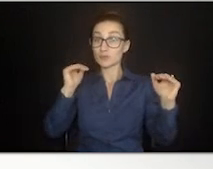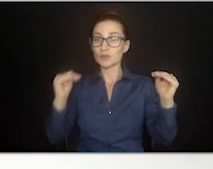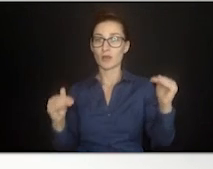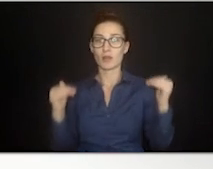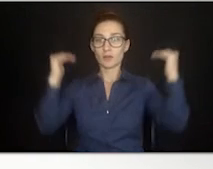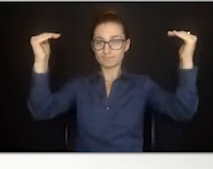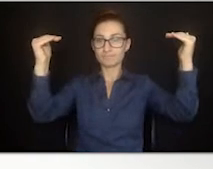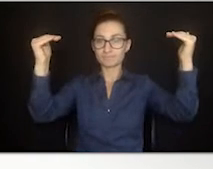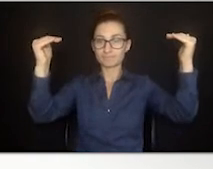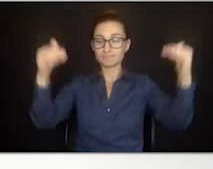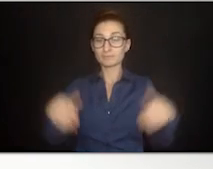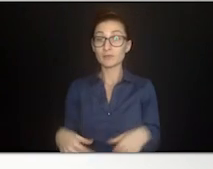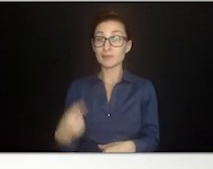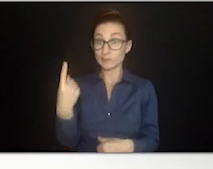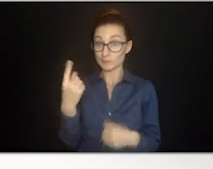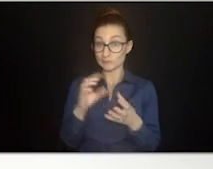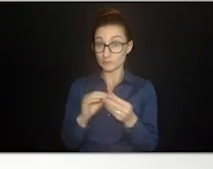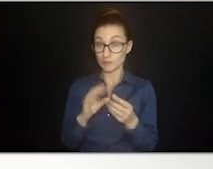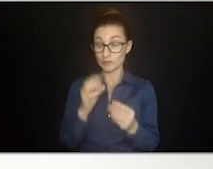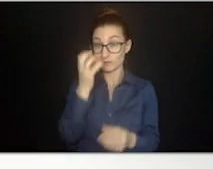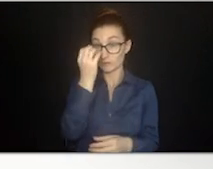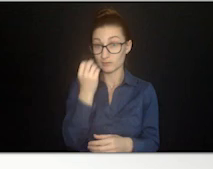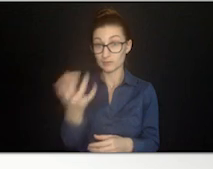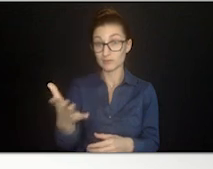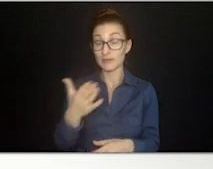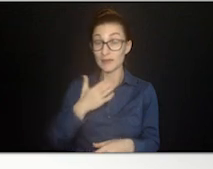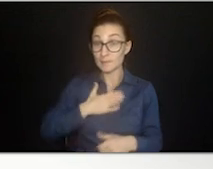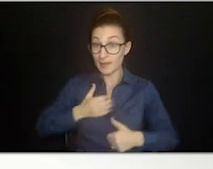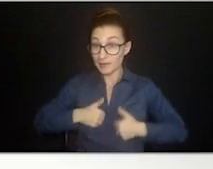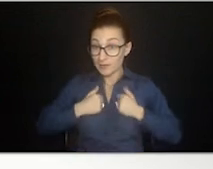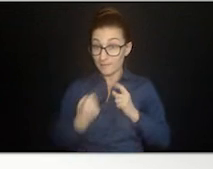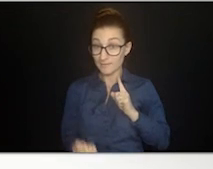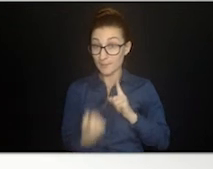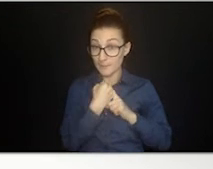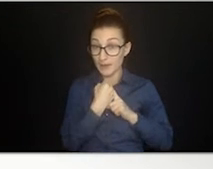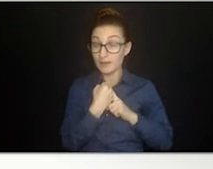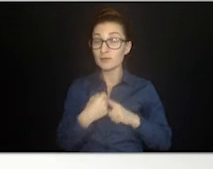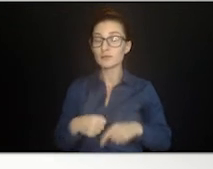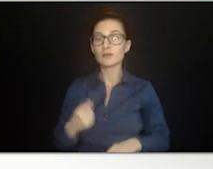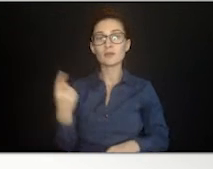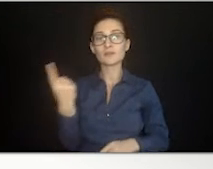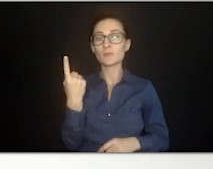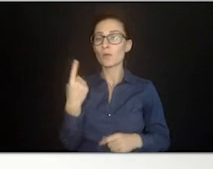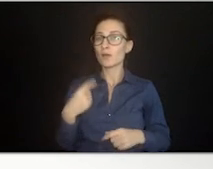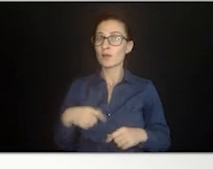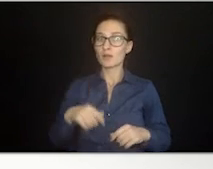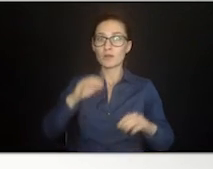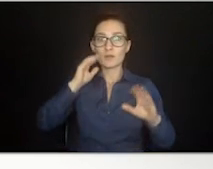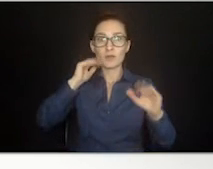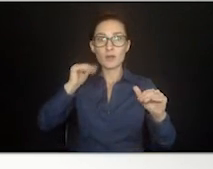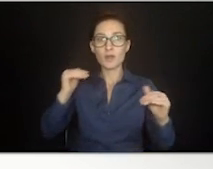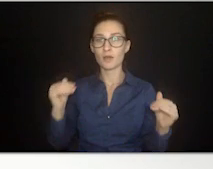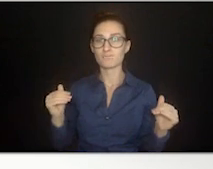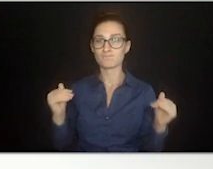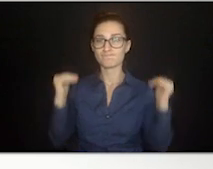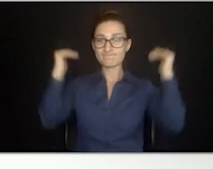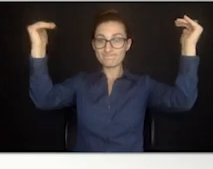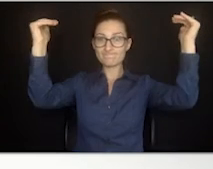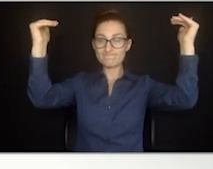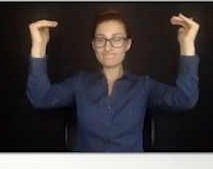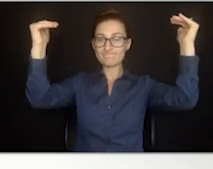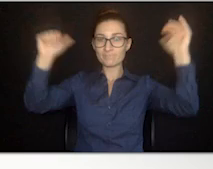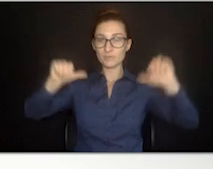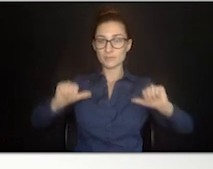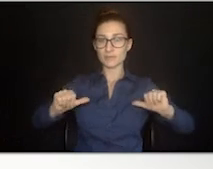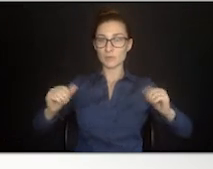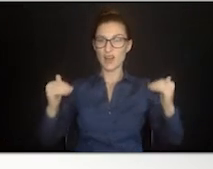there's one thing that I can share with you that's made a difference in my life, is having someone hold a bar as high as they possibly can for me.